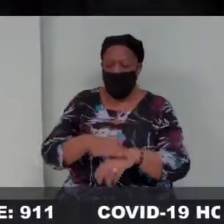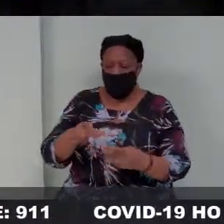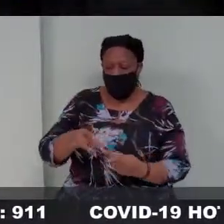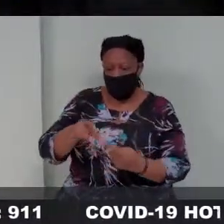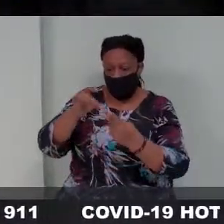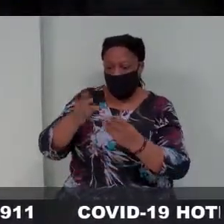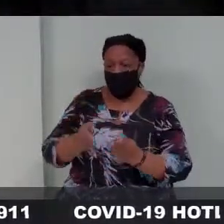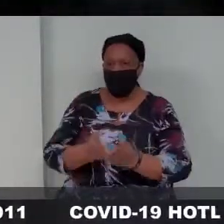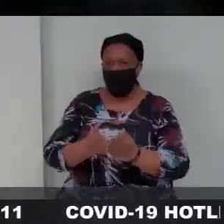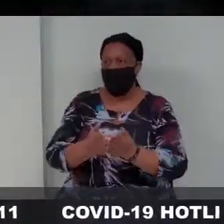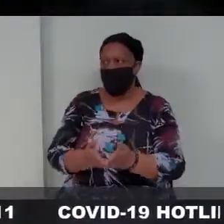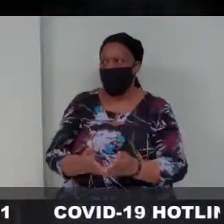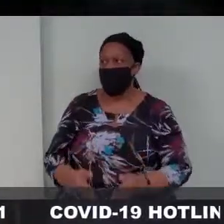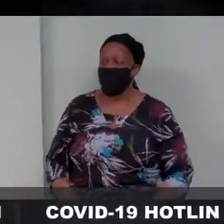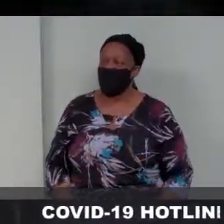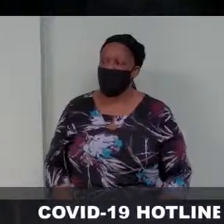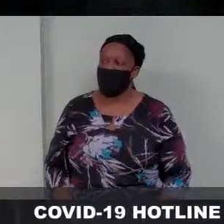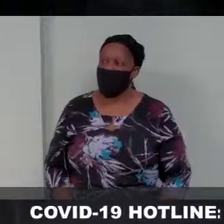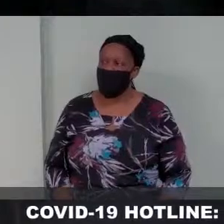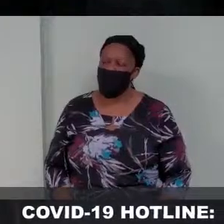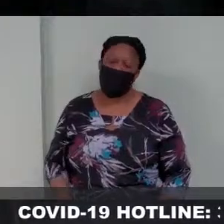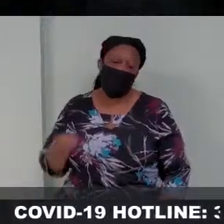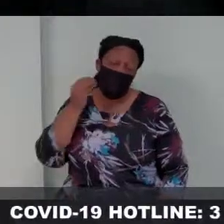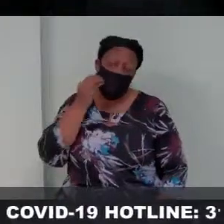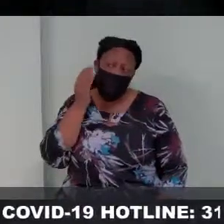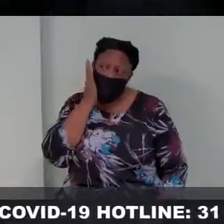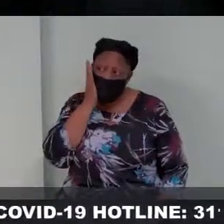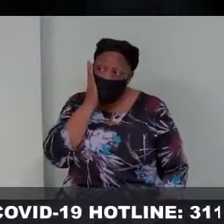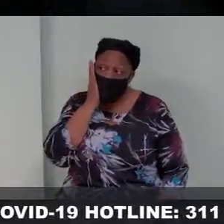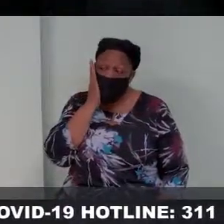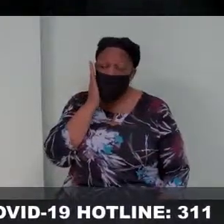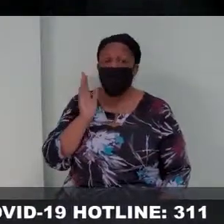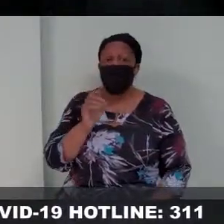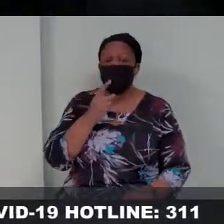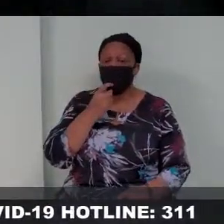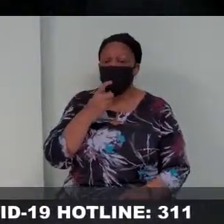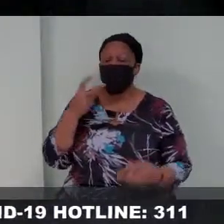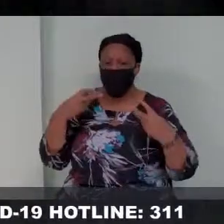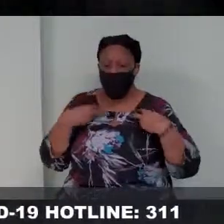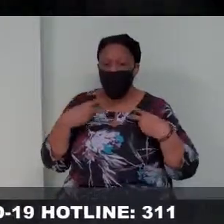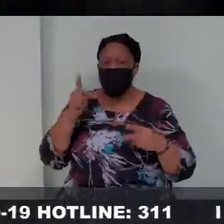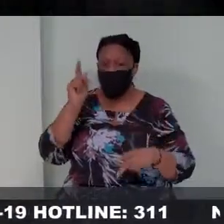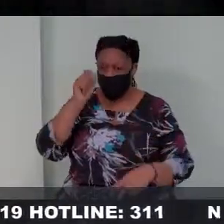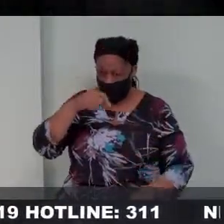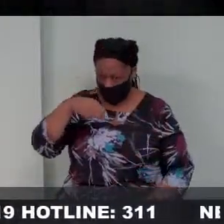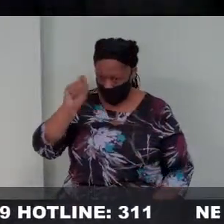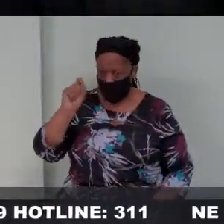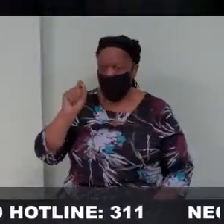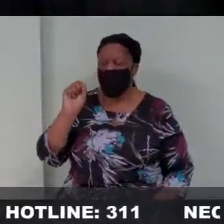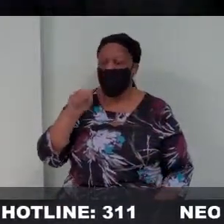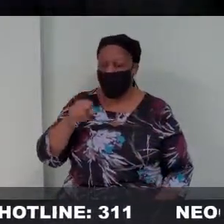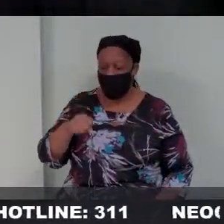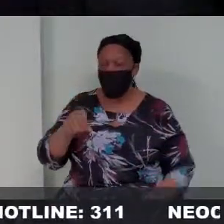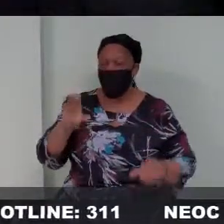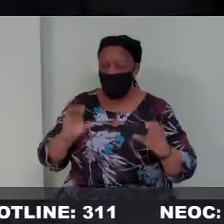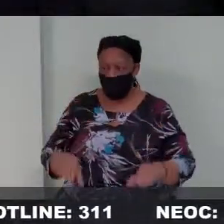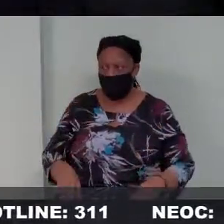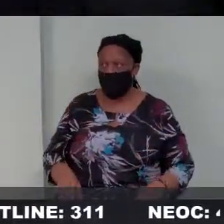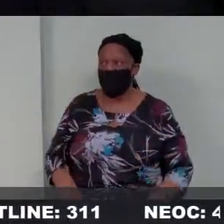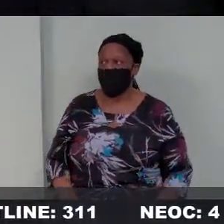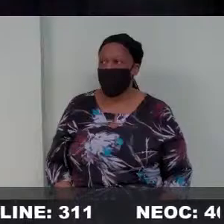the hotels that have been certified to participate in this phase one of our opening, they too have